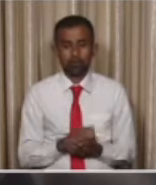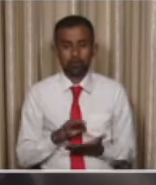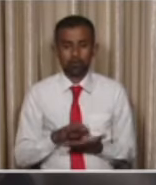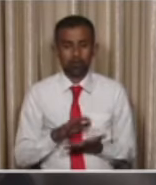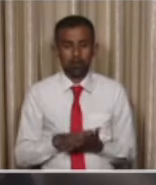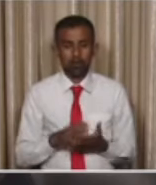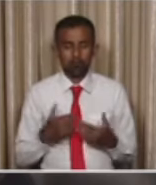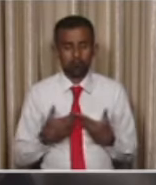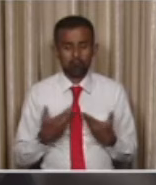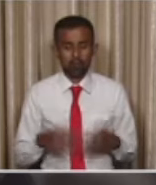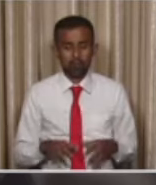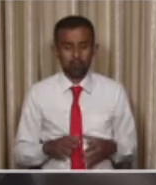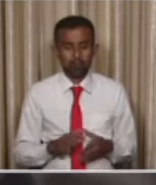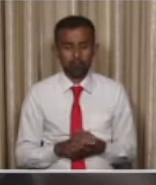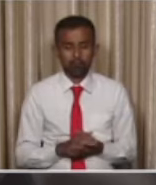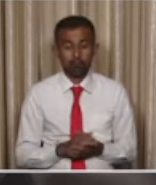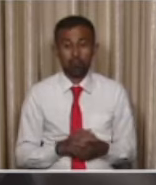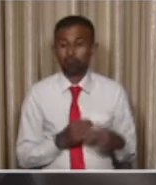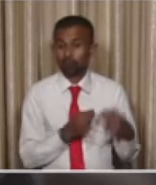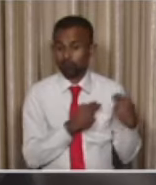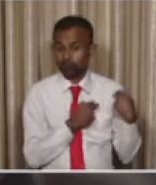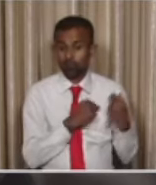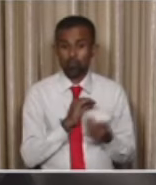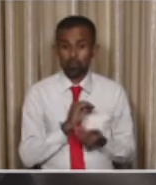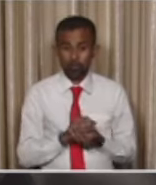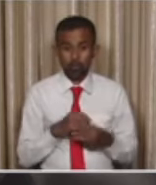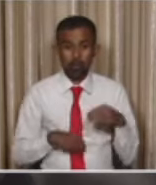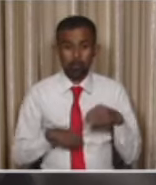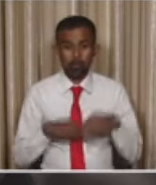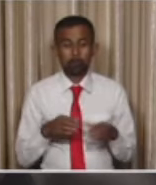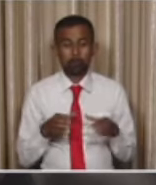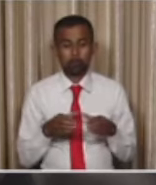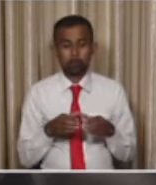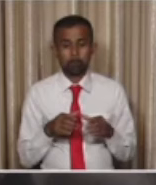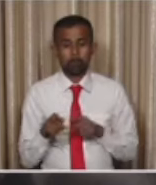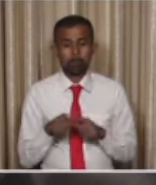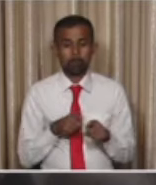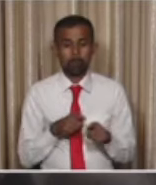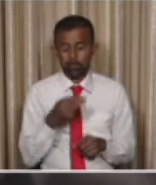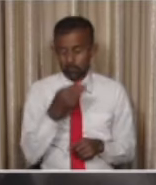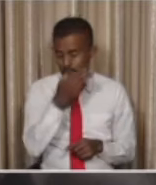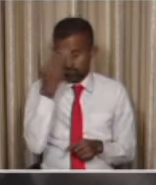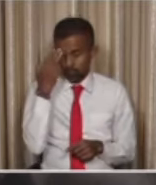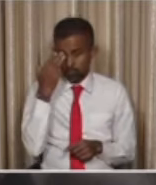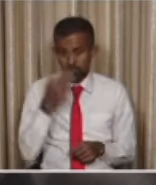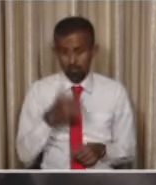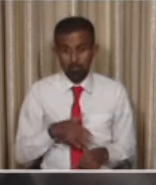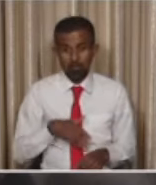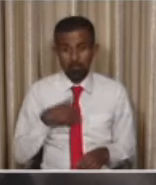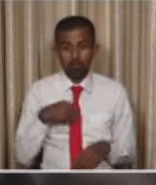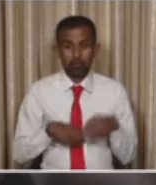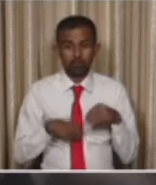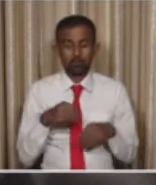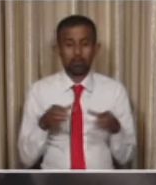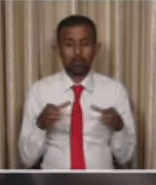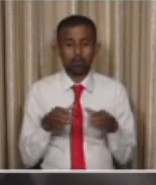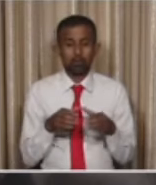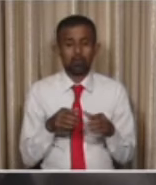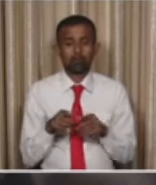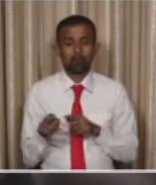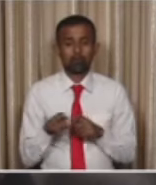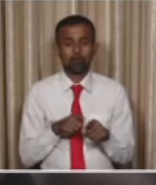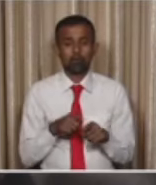party, which is the main Tamil political party, it is our bounden duty